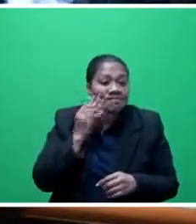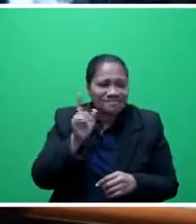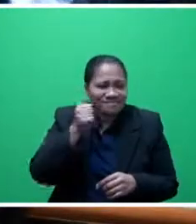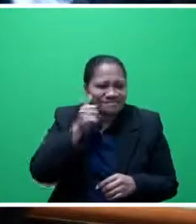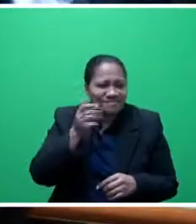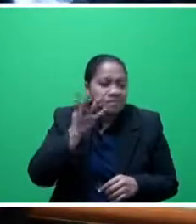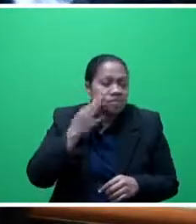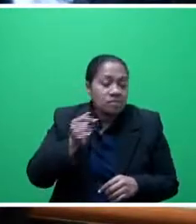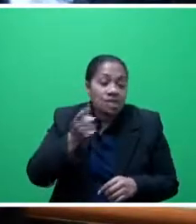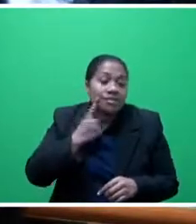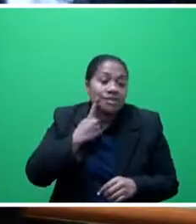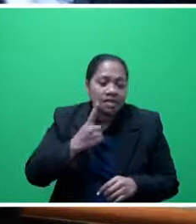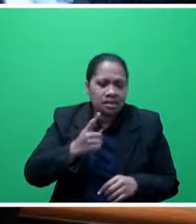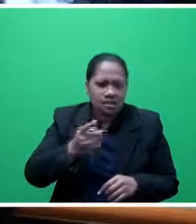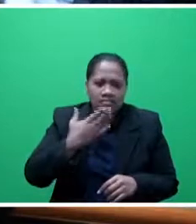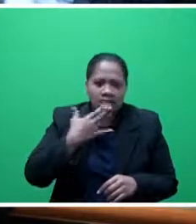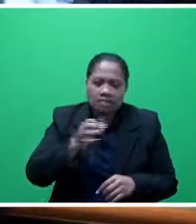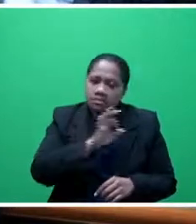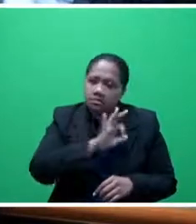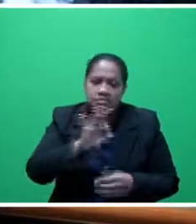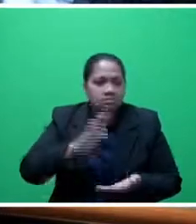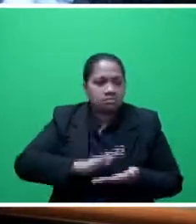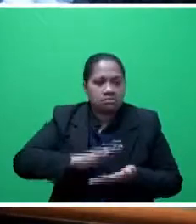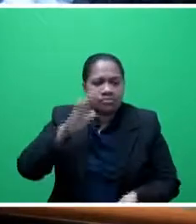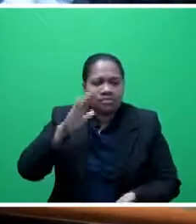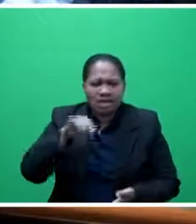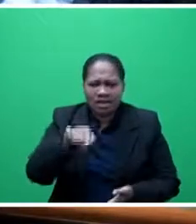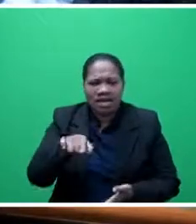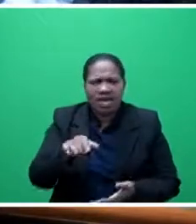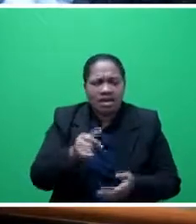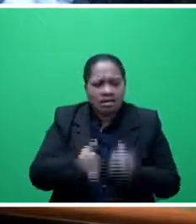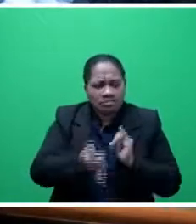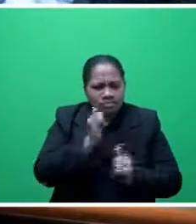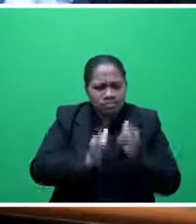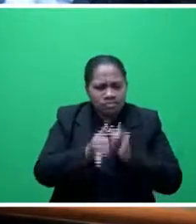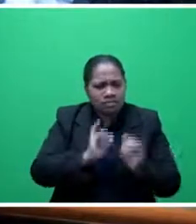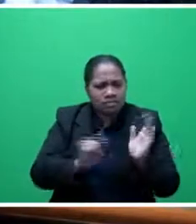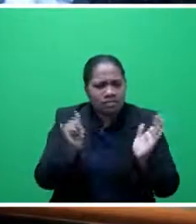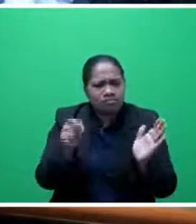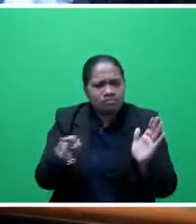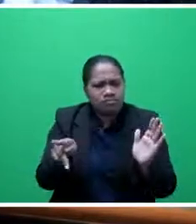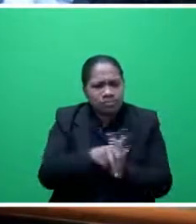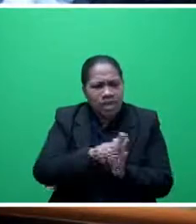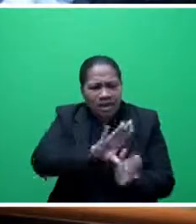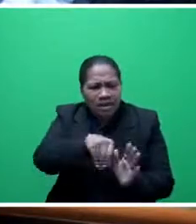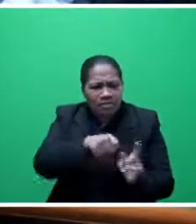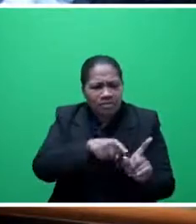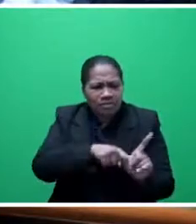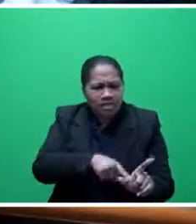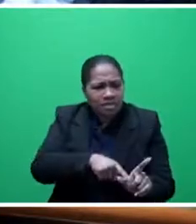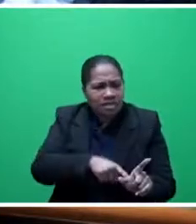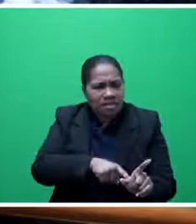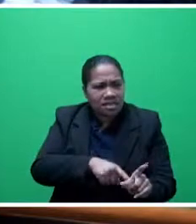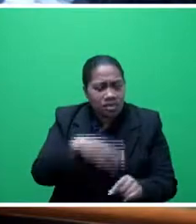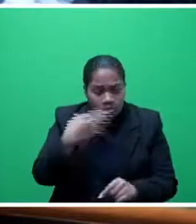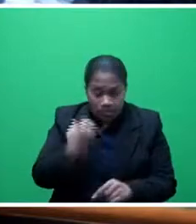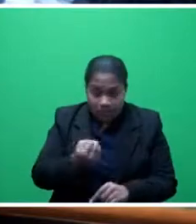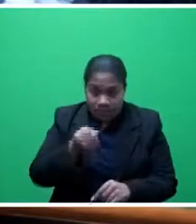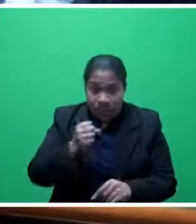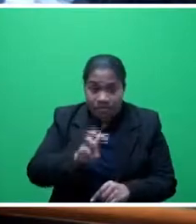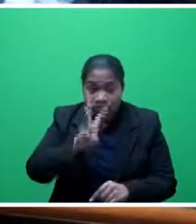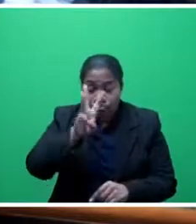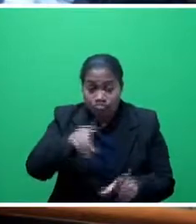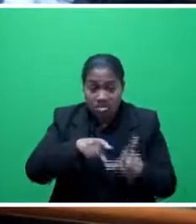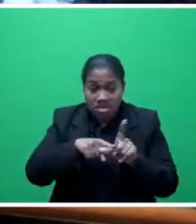don't increase duties on alcohol every year. We had 3 consecutive years